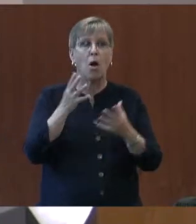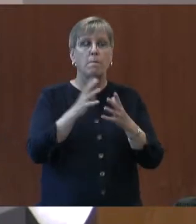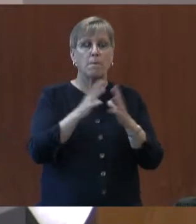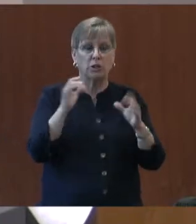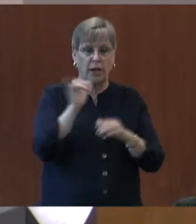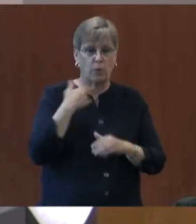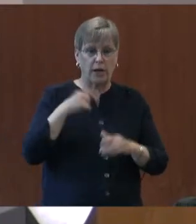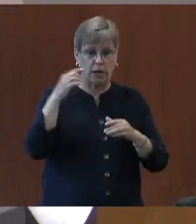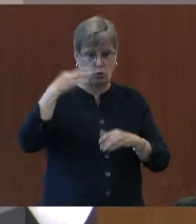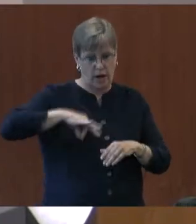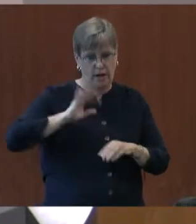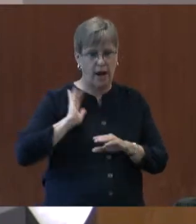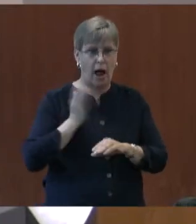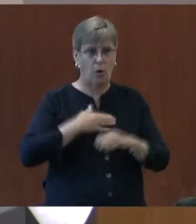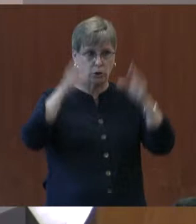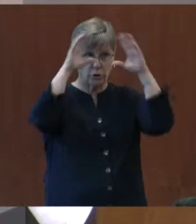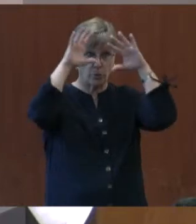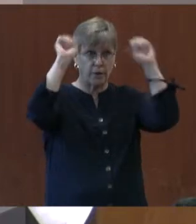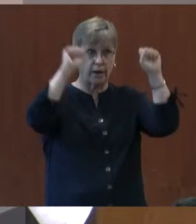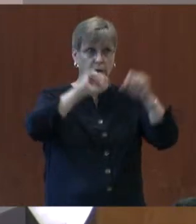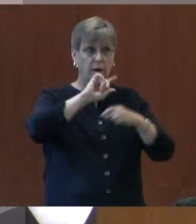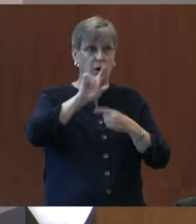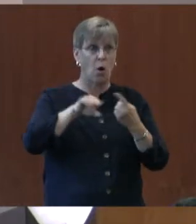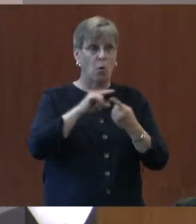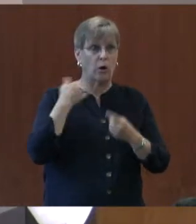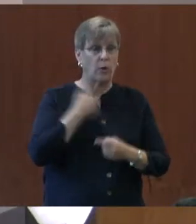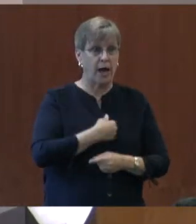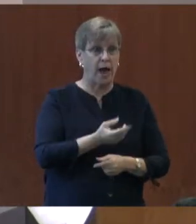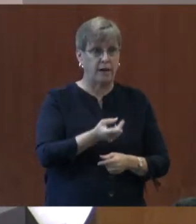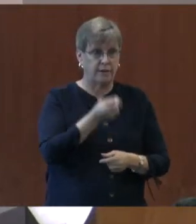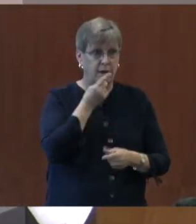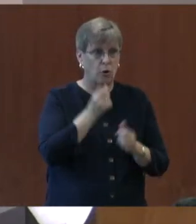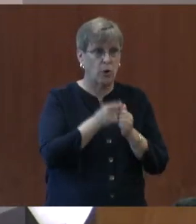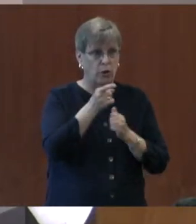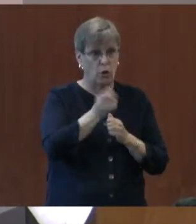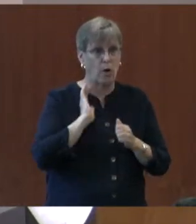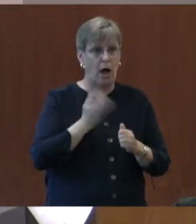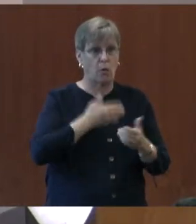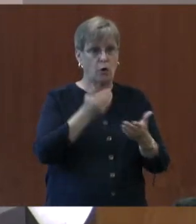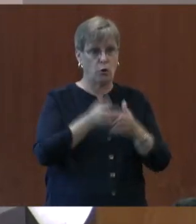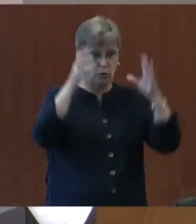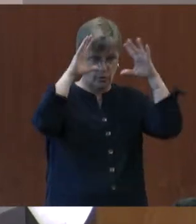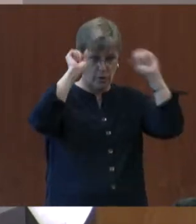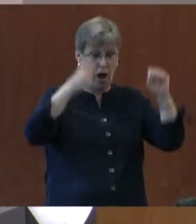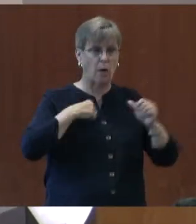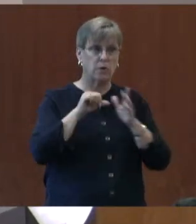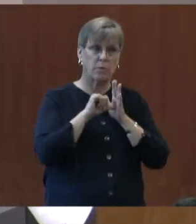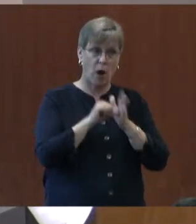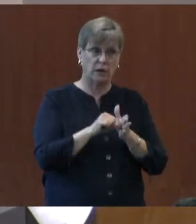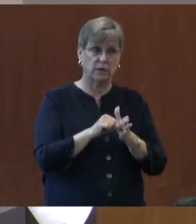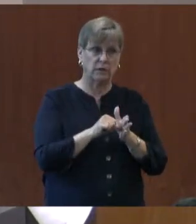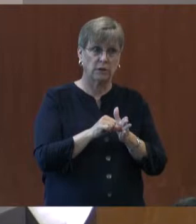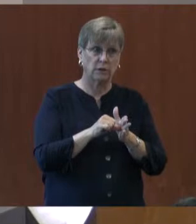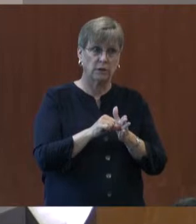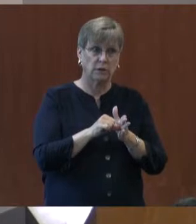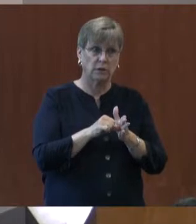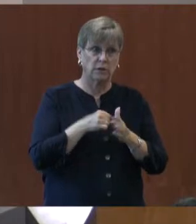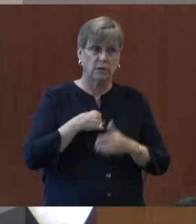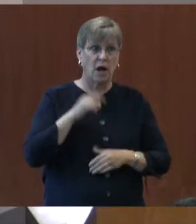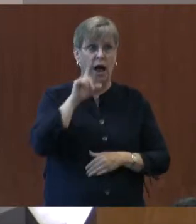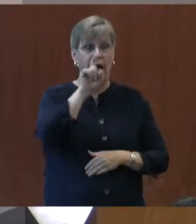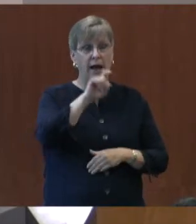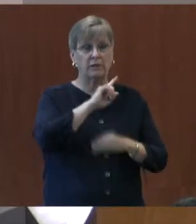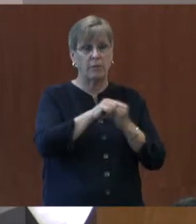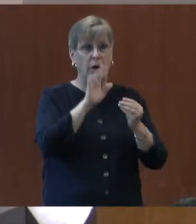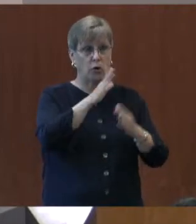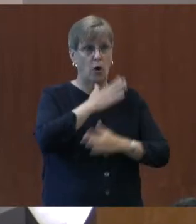superintendent. When we had dinner with you, our new superintendent, I was impressed. I asked about your